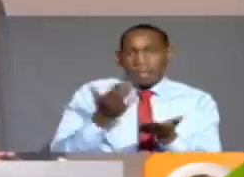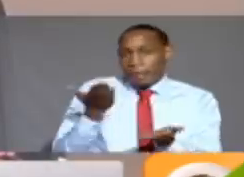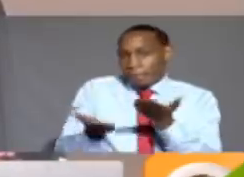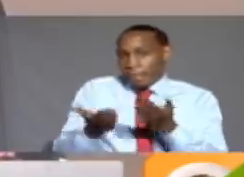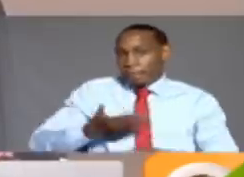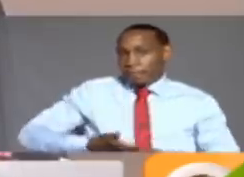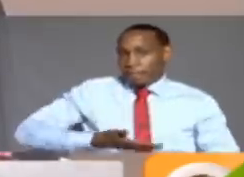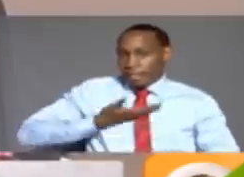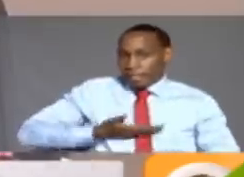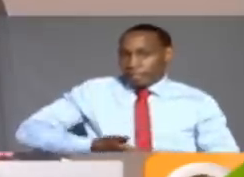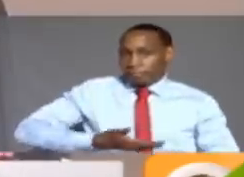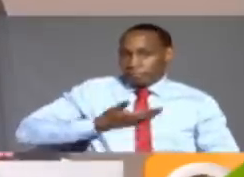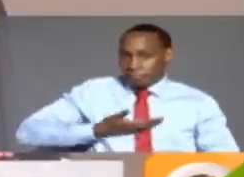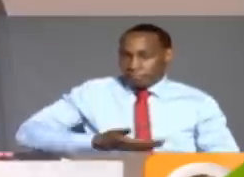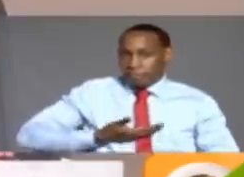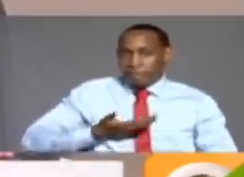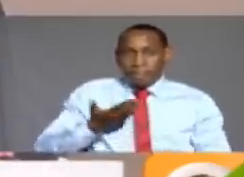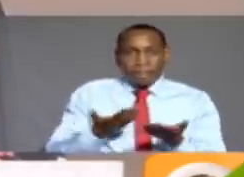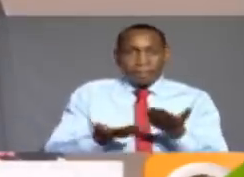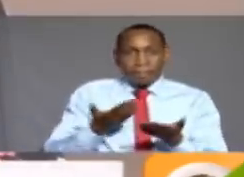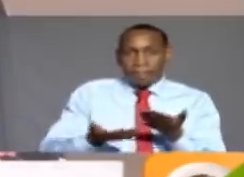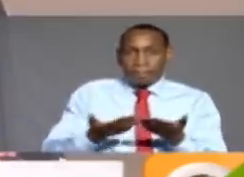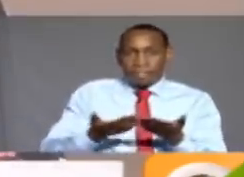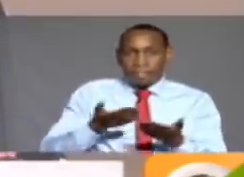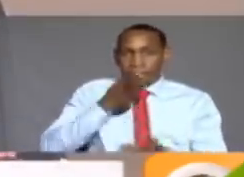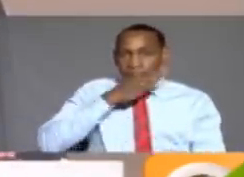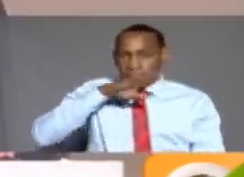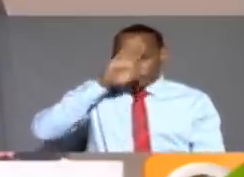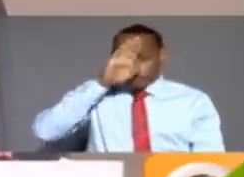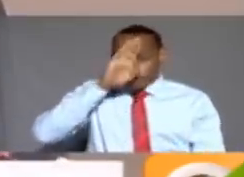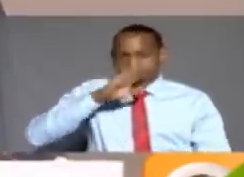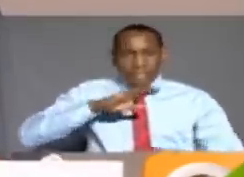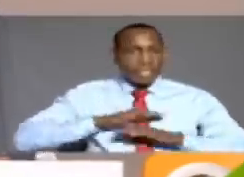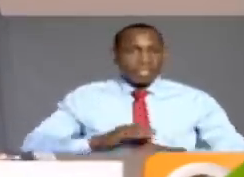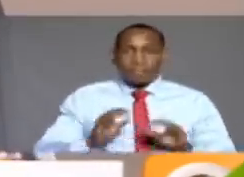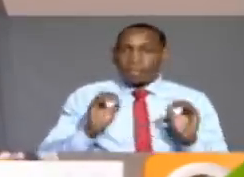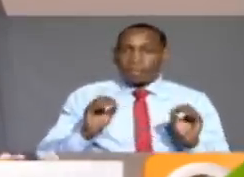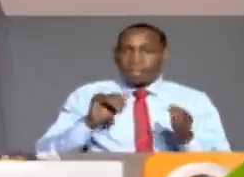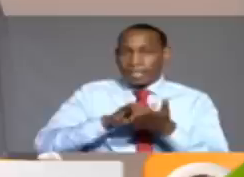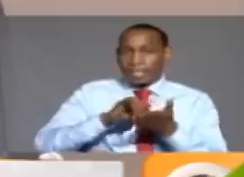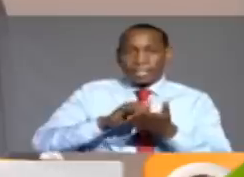or annoyance or dissatisfaction, and that